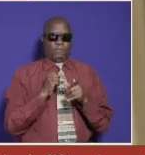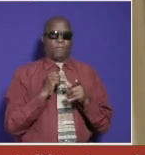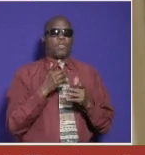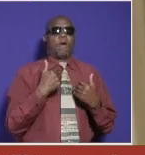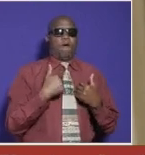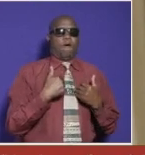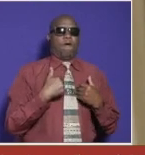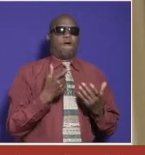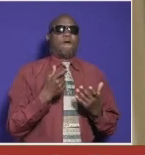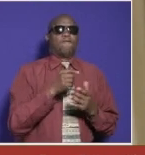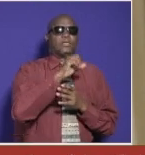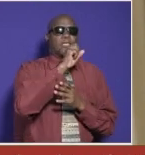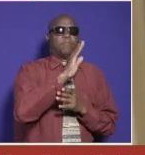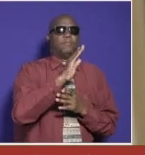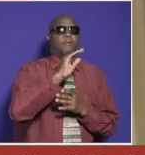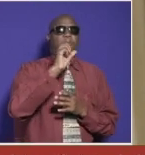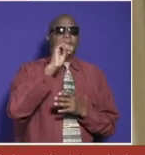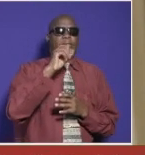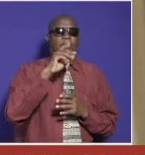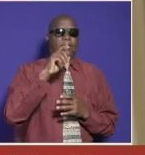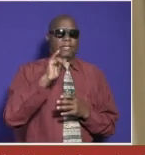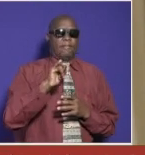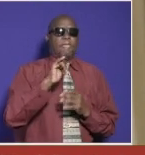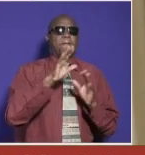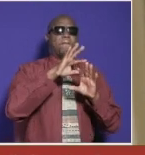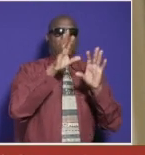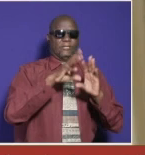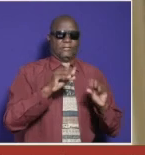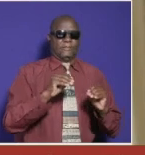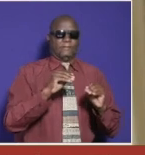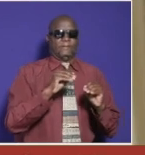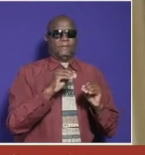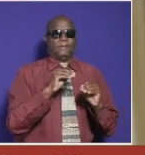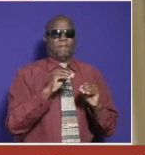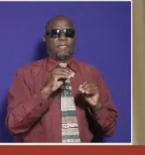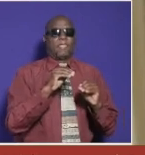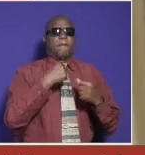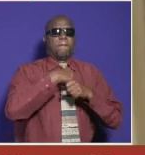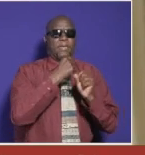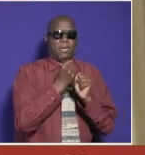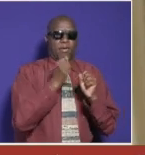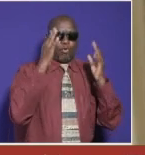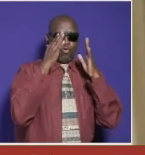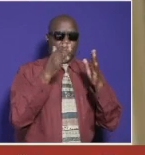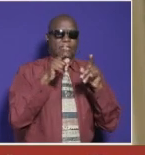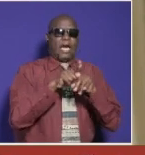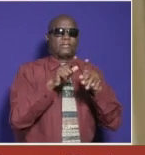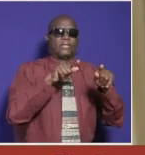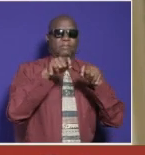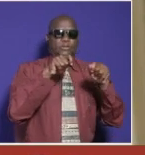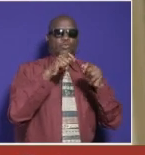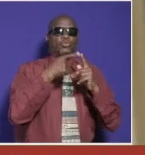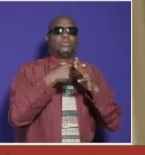a supplementary budget in Parliament. We have made a commitment as an administration that we are going to start with this